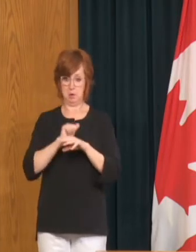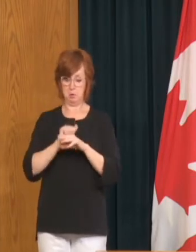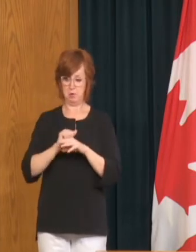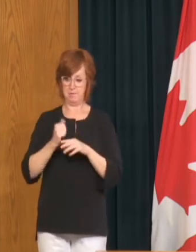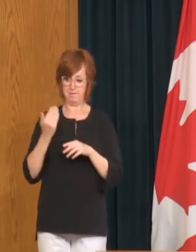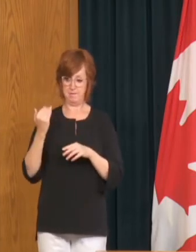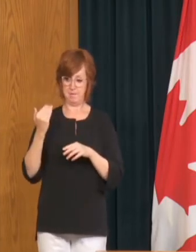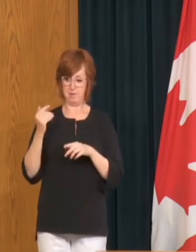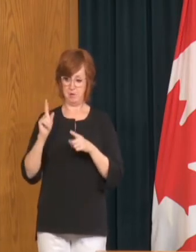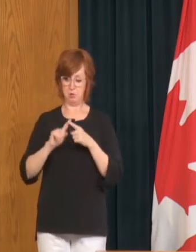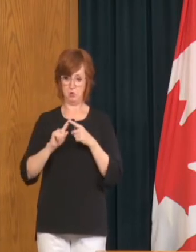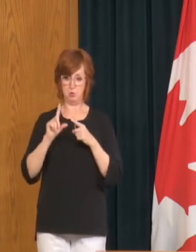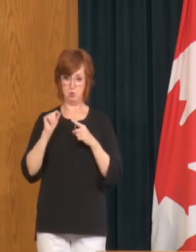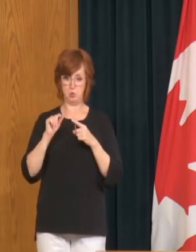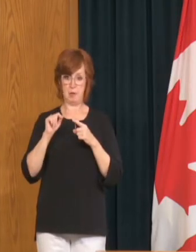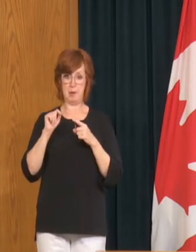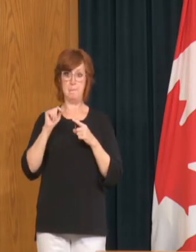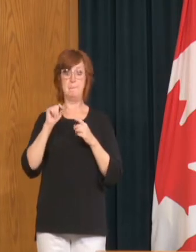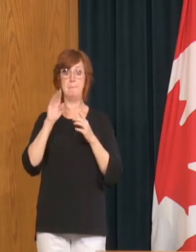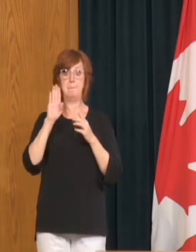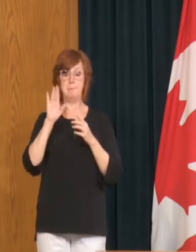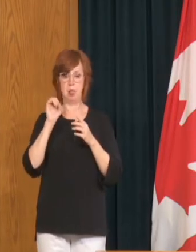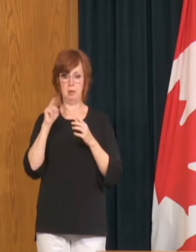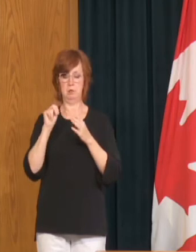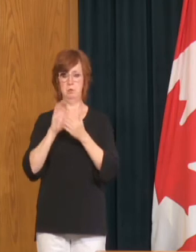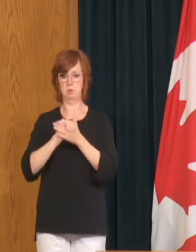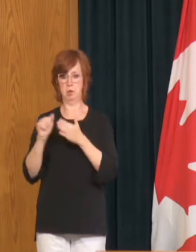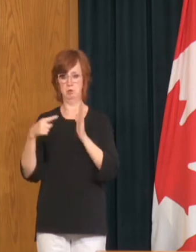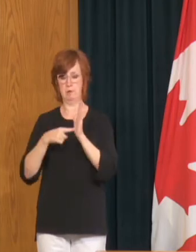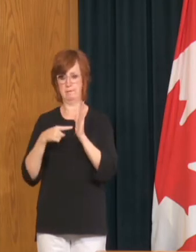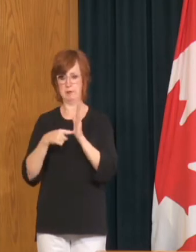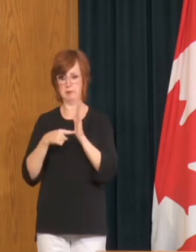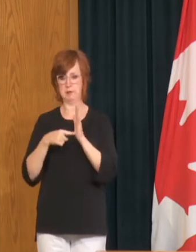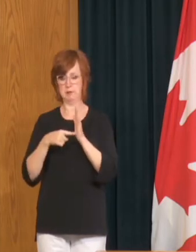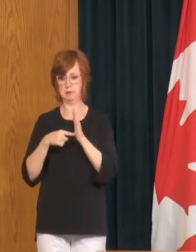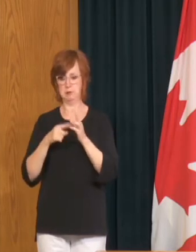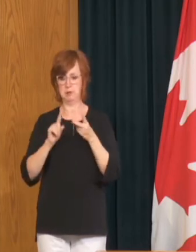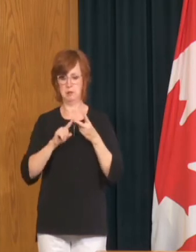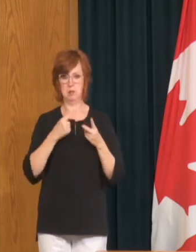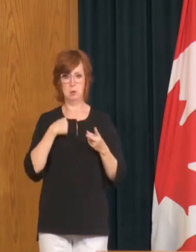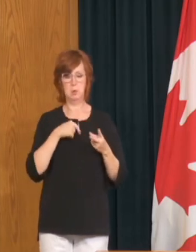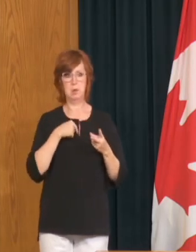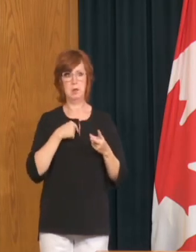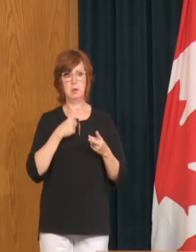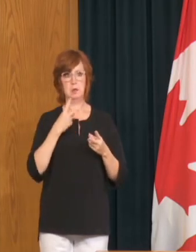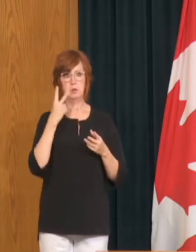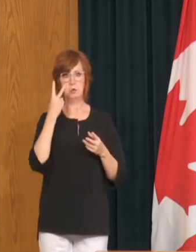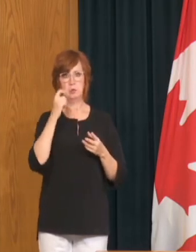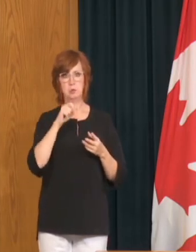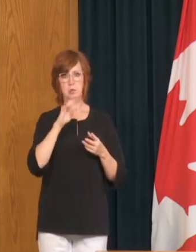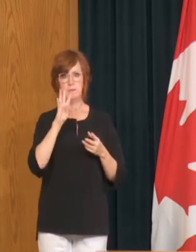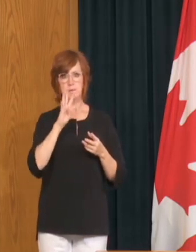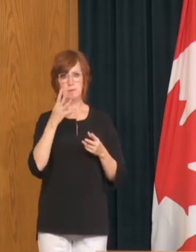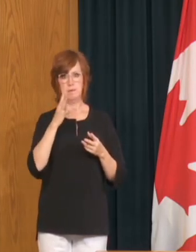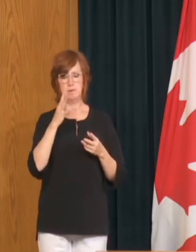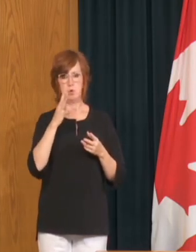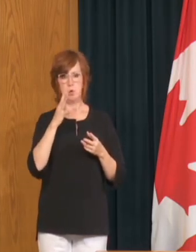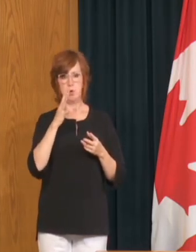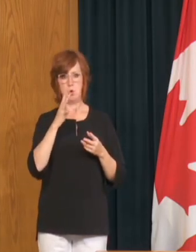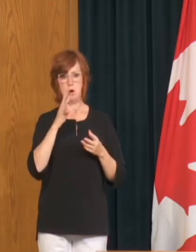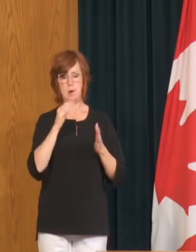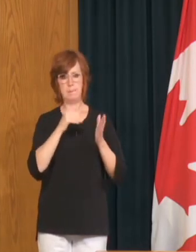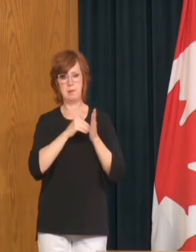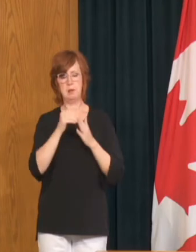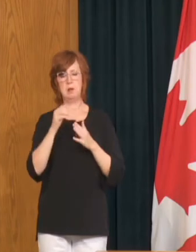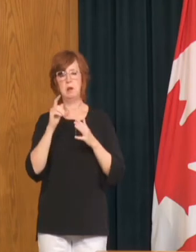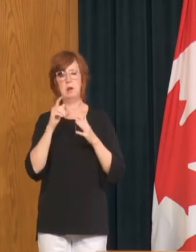deficit potentially. Proportionately, that the 2.4 that we have in Saskatchewan would equate to 9 or 10 billion in Alberta by